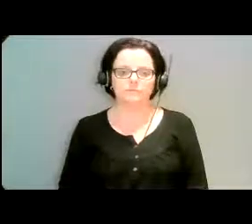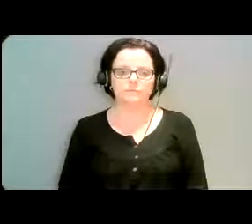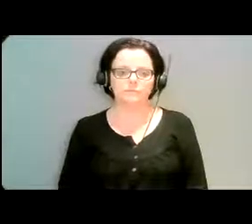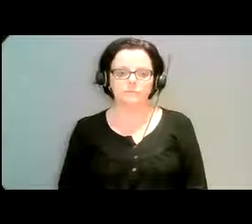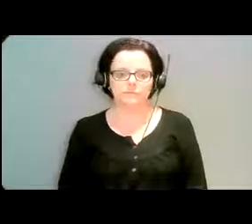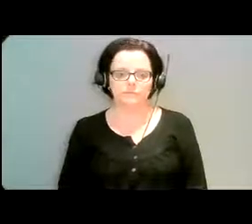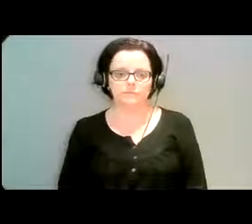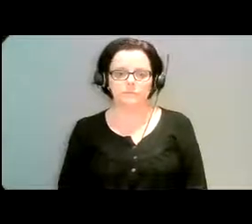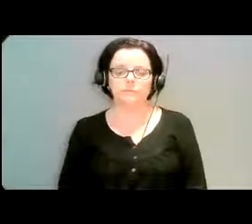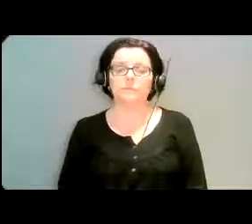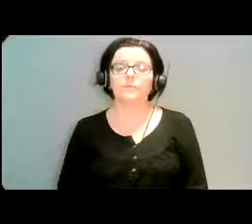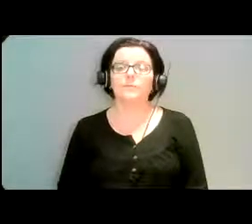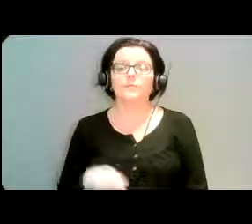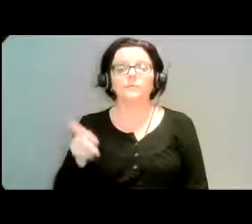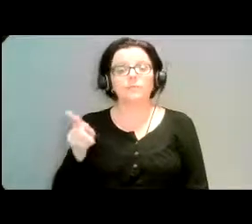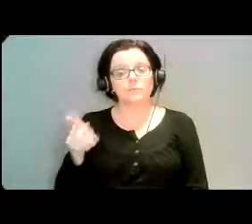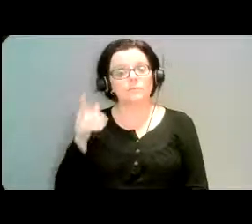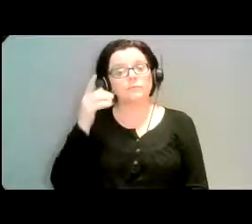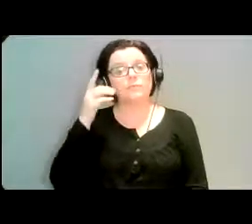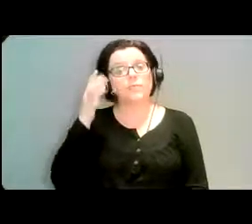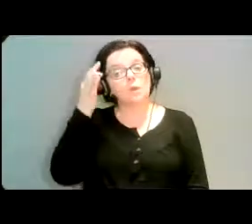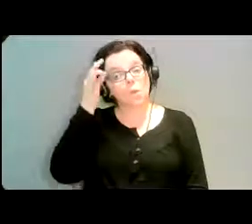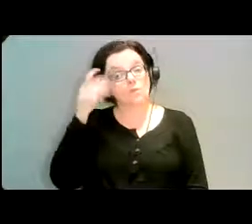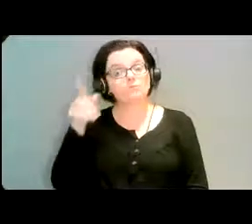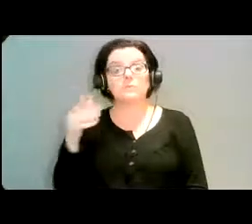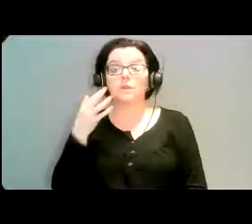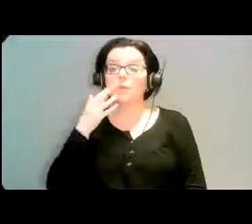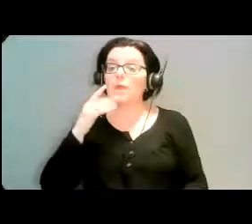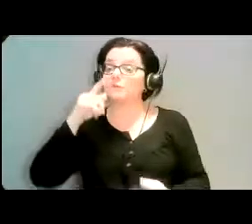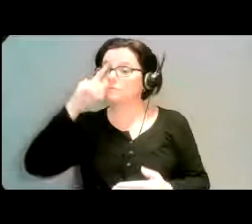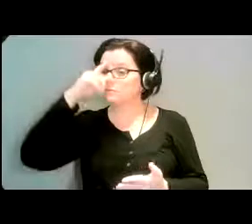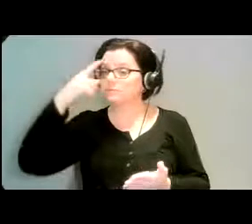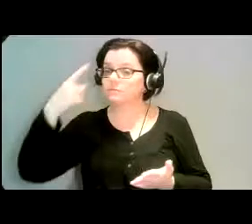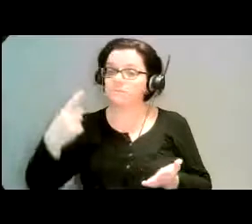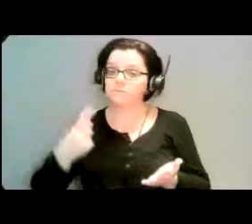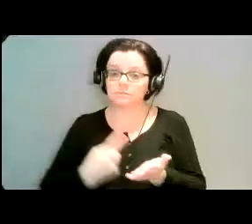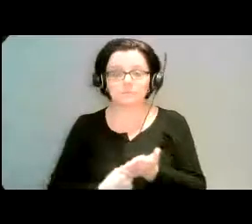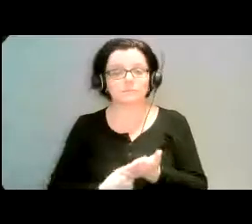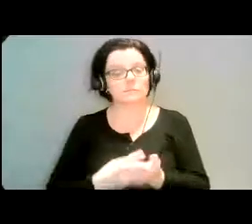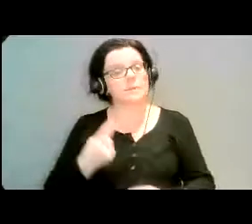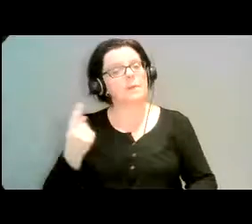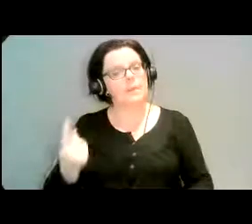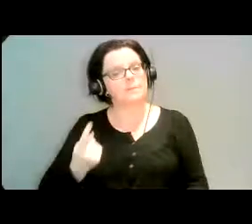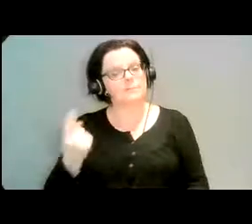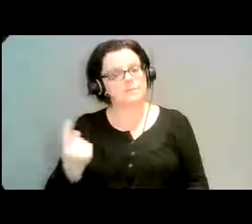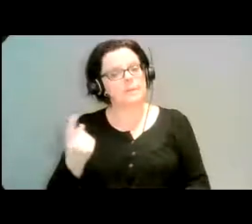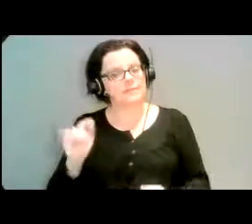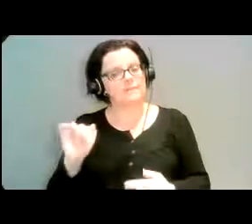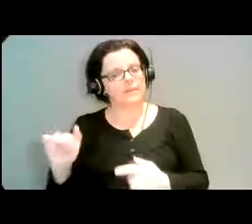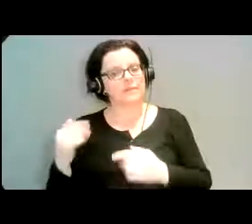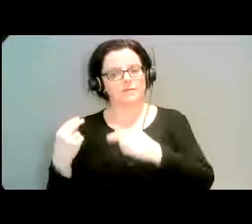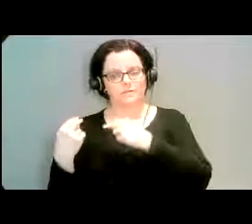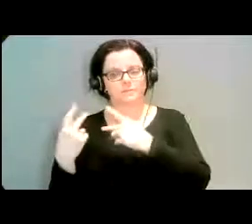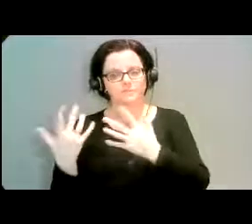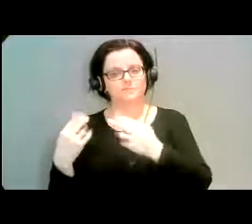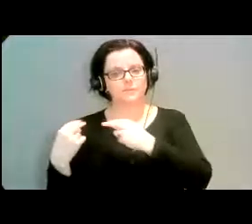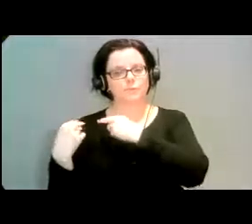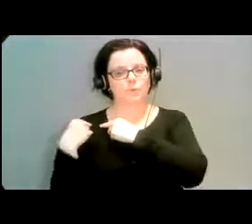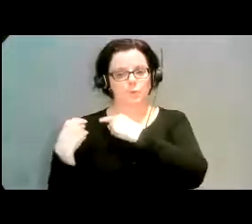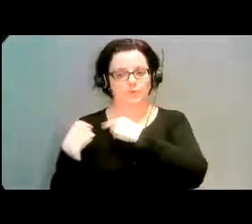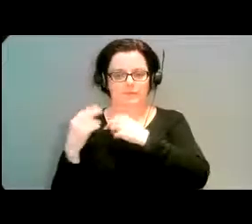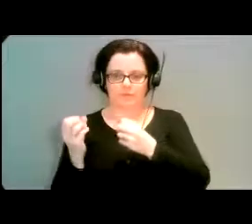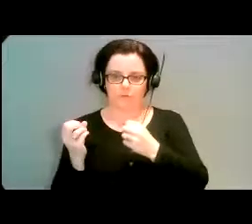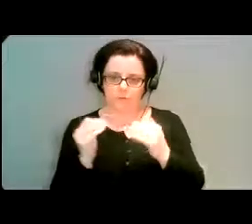what local authority does once they've made a decision that they have a duty to meet your needs, they will